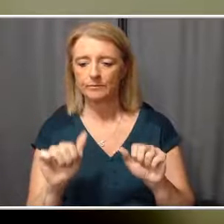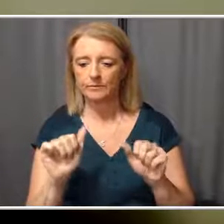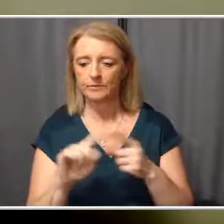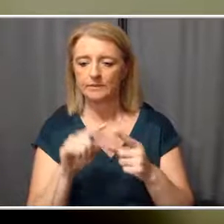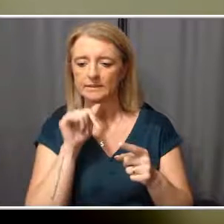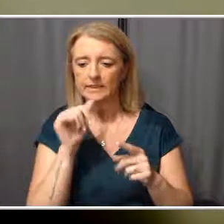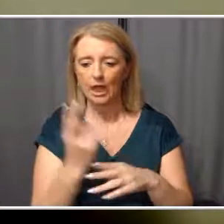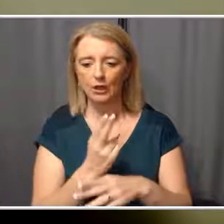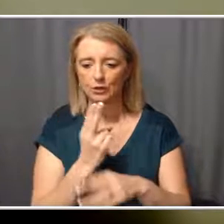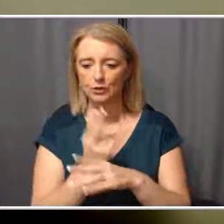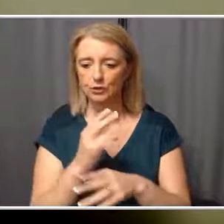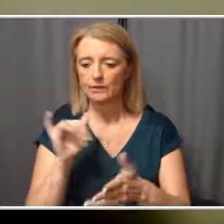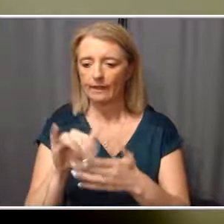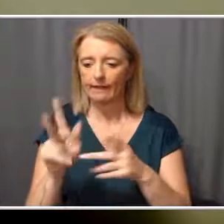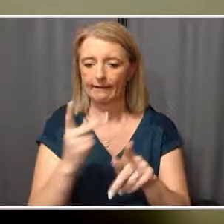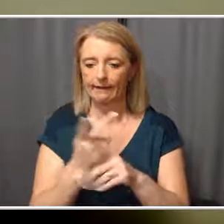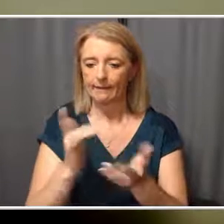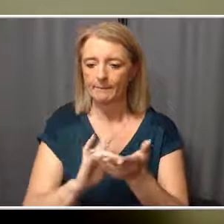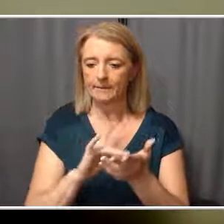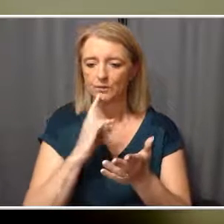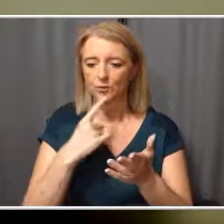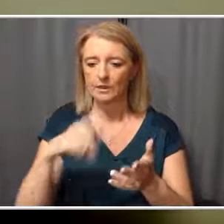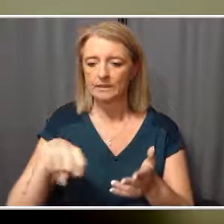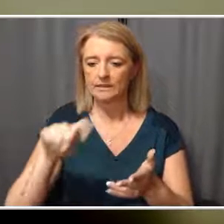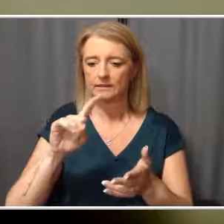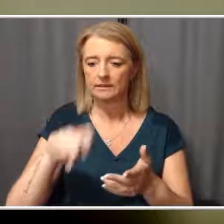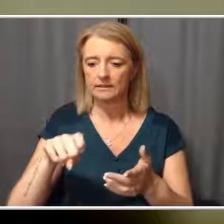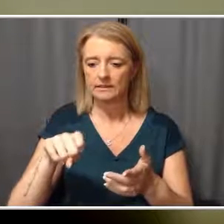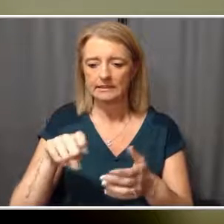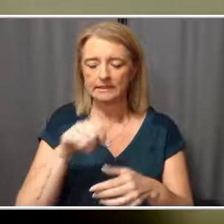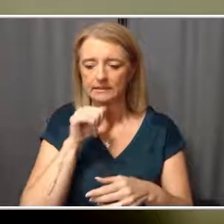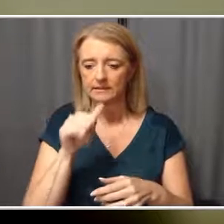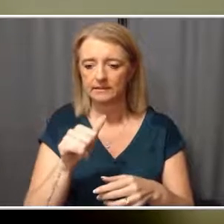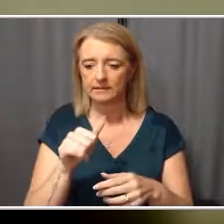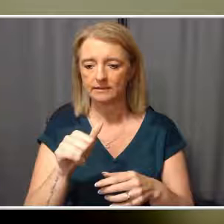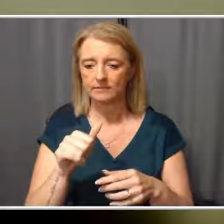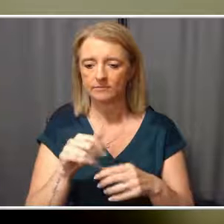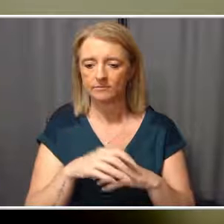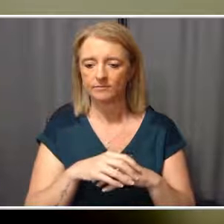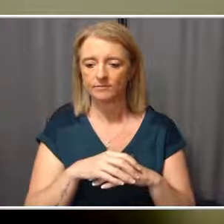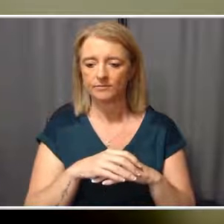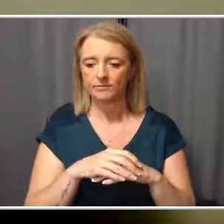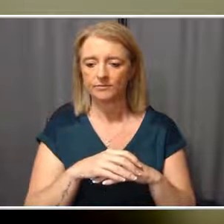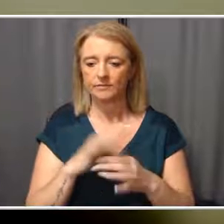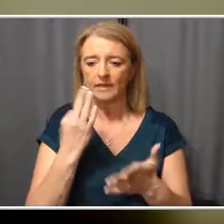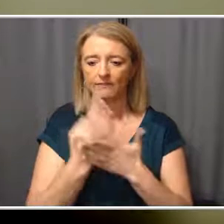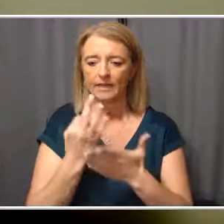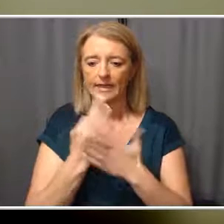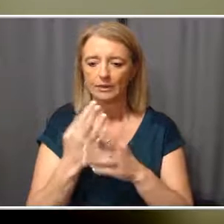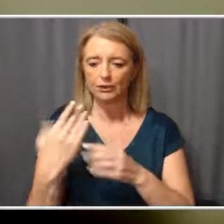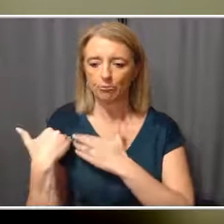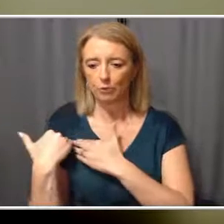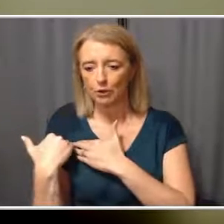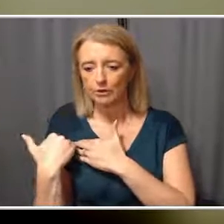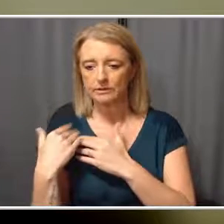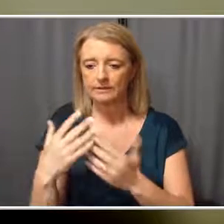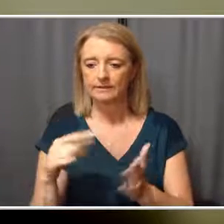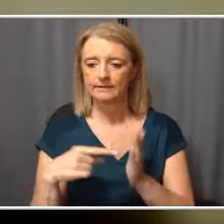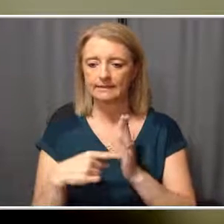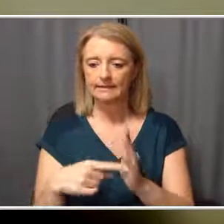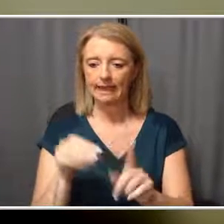your respiratory system and your lungs just kind of getting back to normal and gaining their function back after that